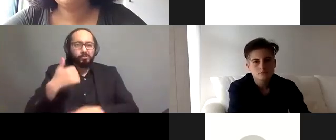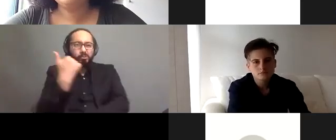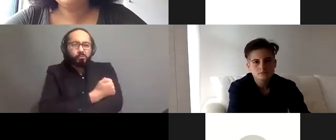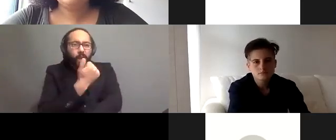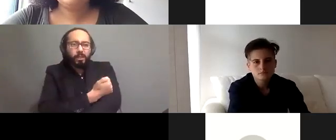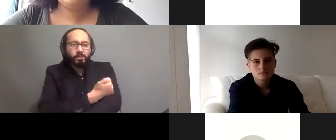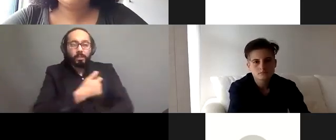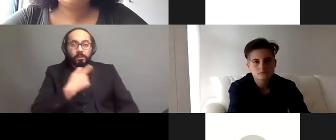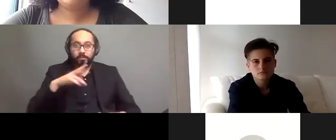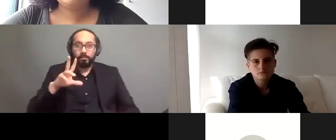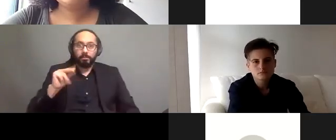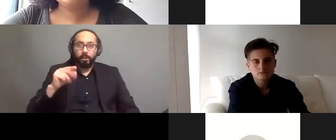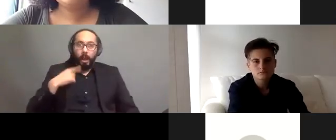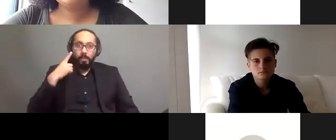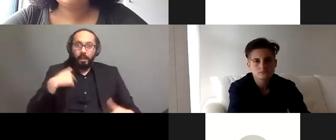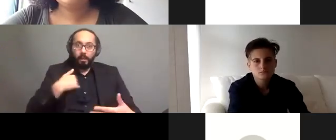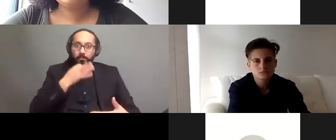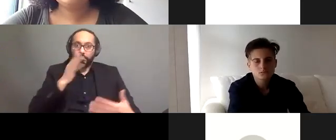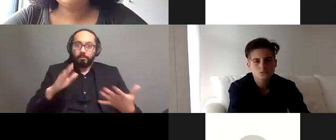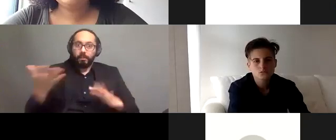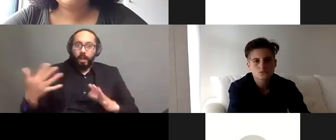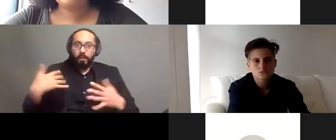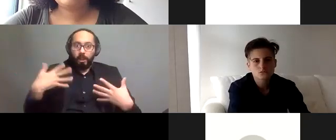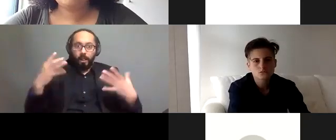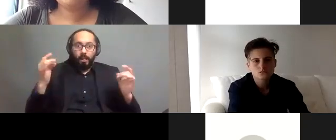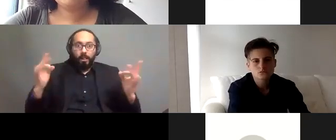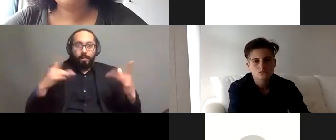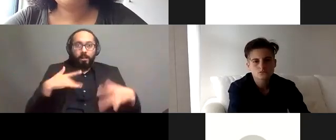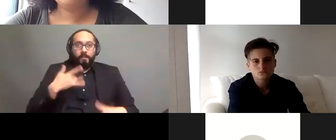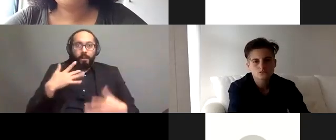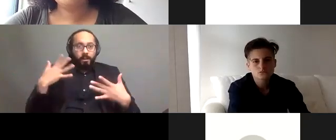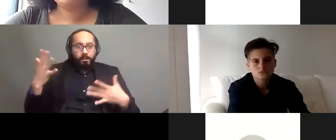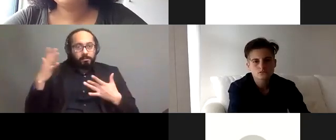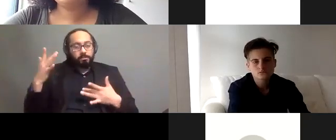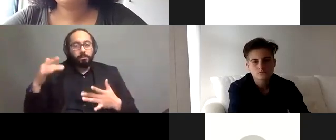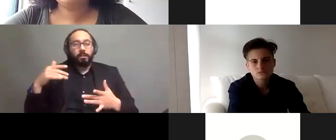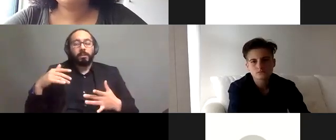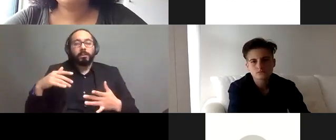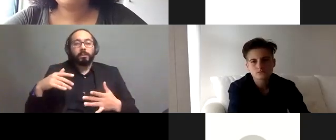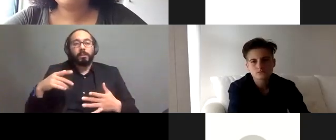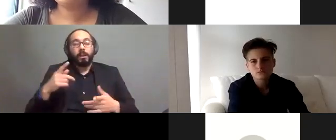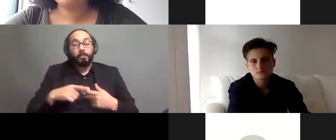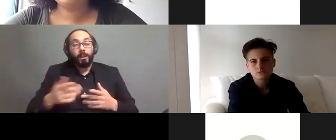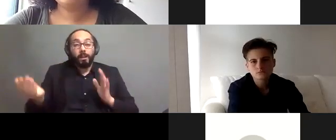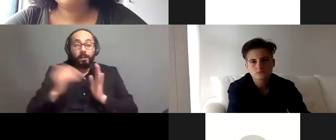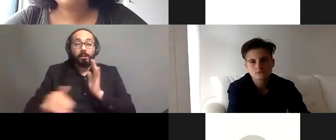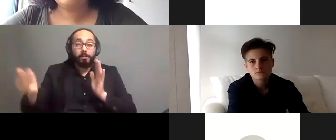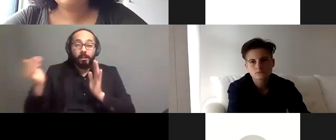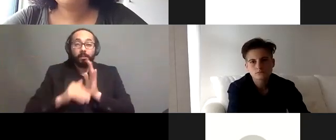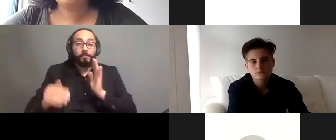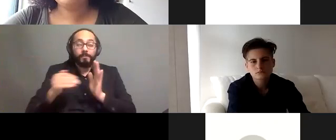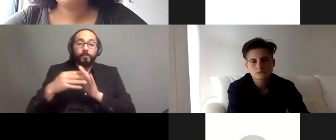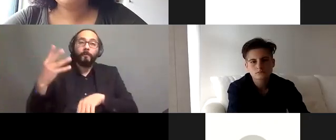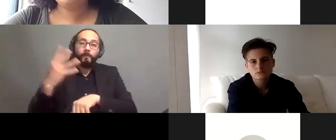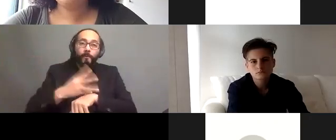dying. And like after 4 visits to the hospital,